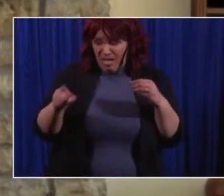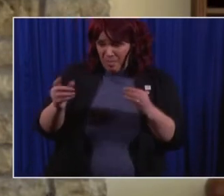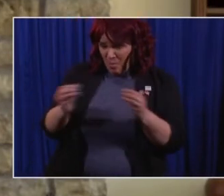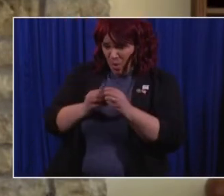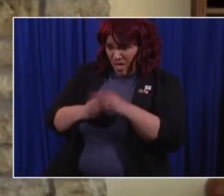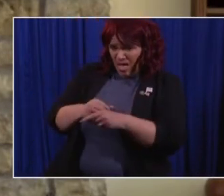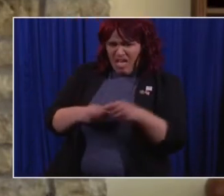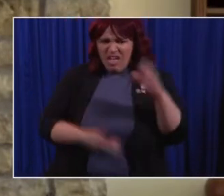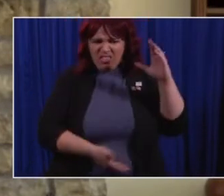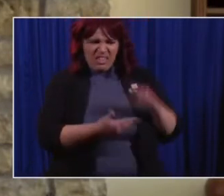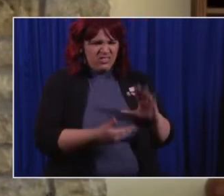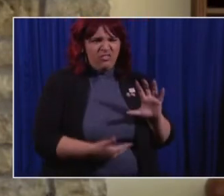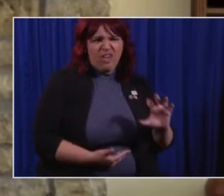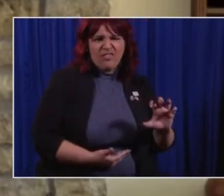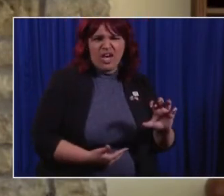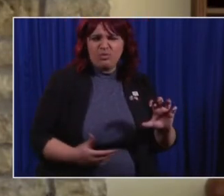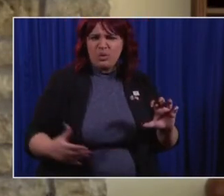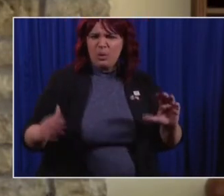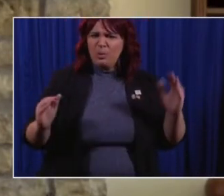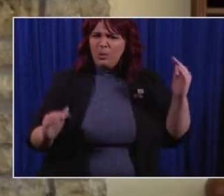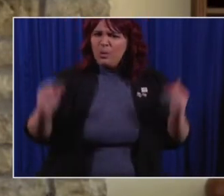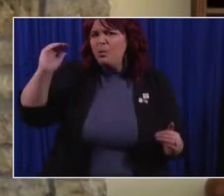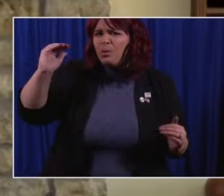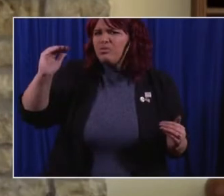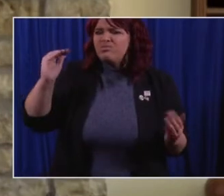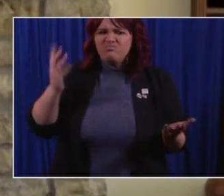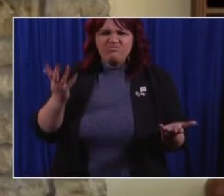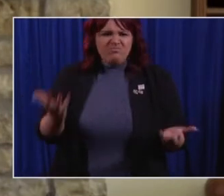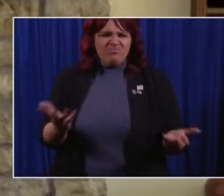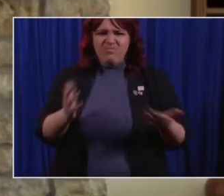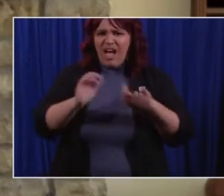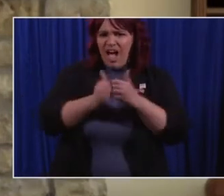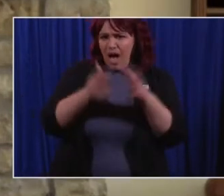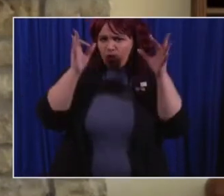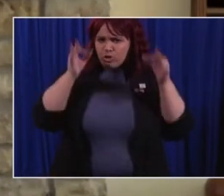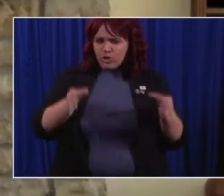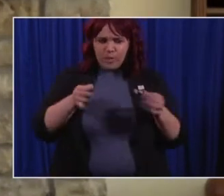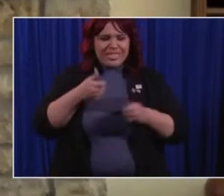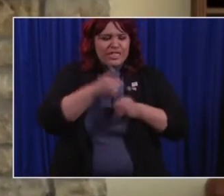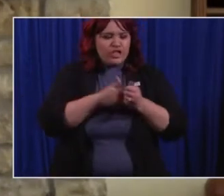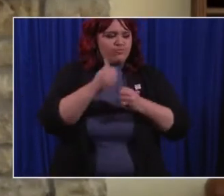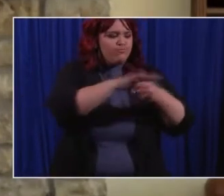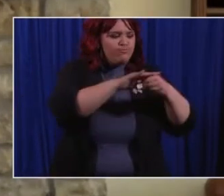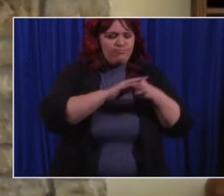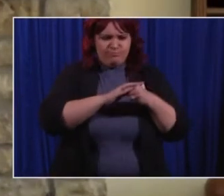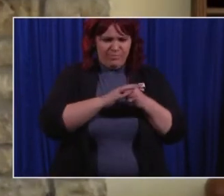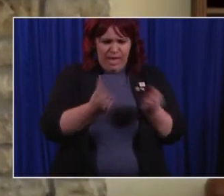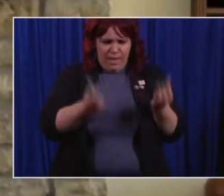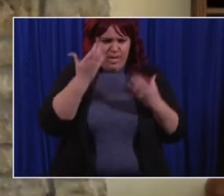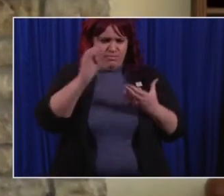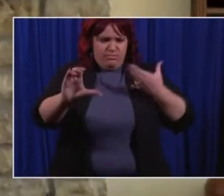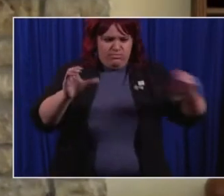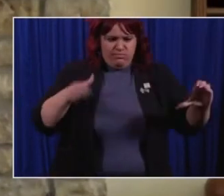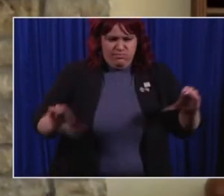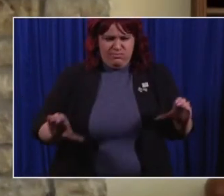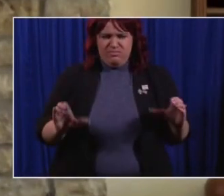being decided? And are there any updates about when the statewide vaccine appointment portal could launch? And what about the people who don't have internet?